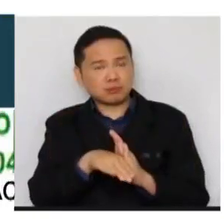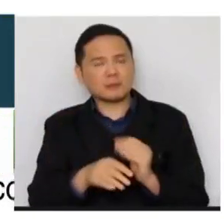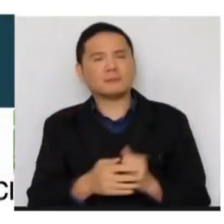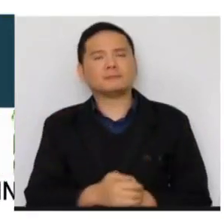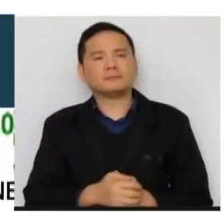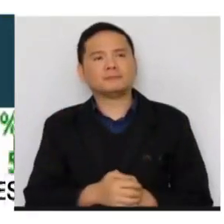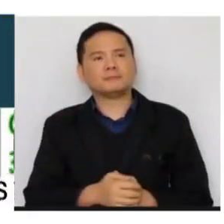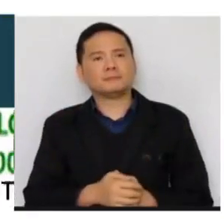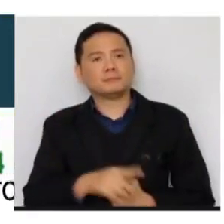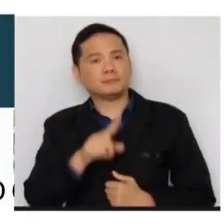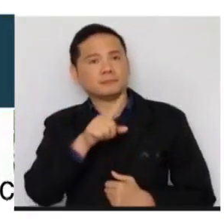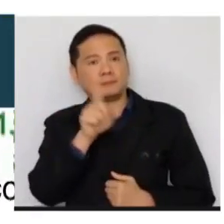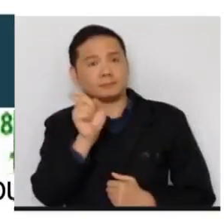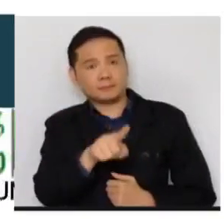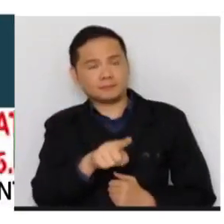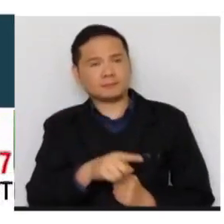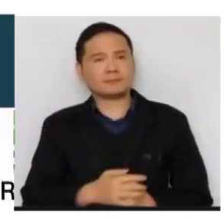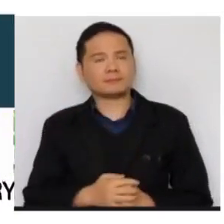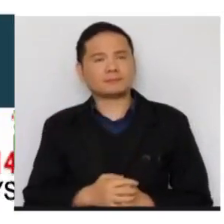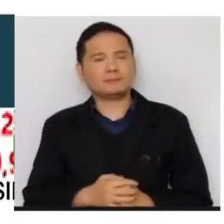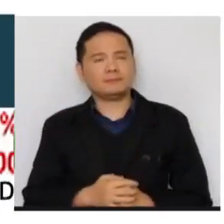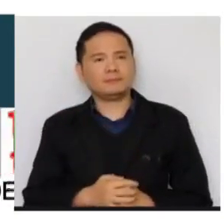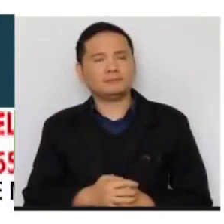something that's affecting also